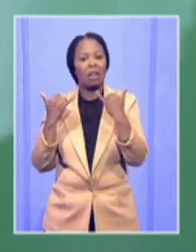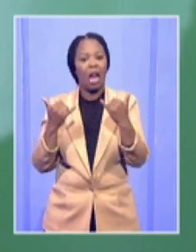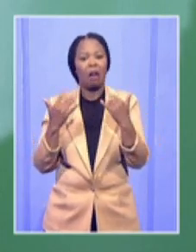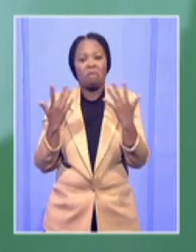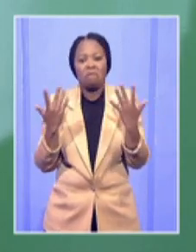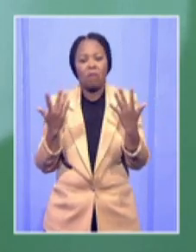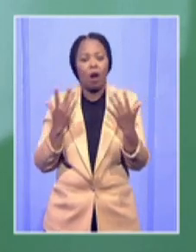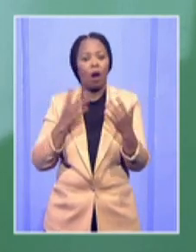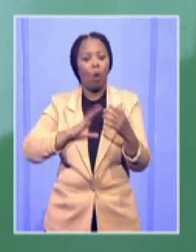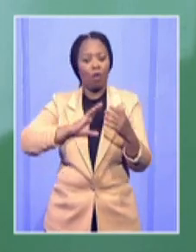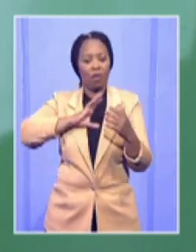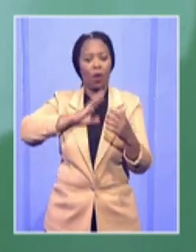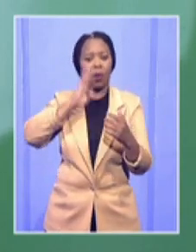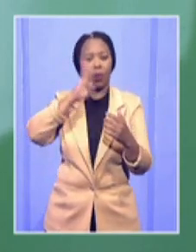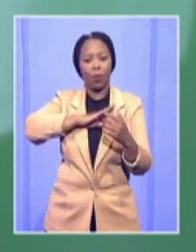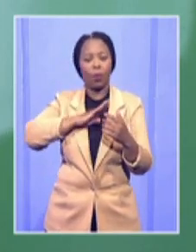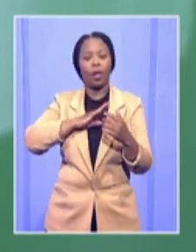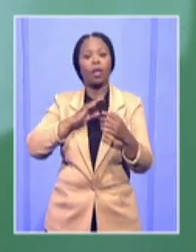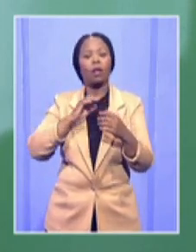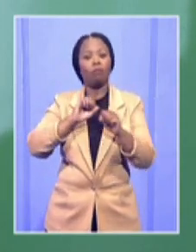generated widespread public anger.